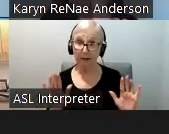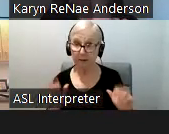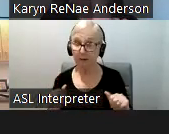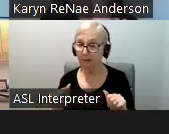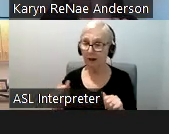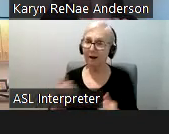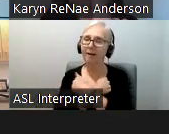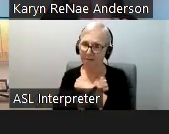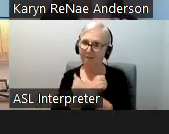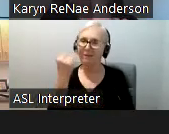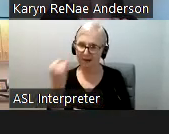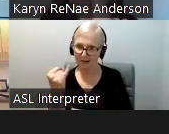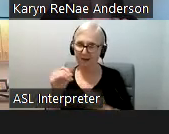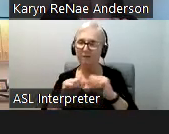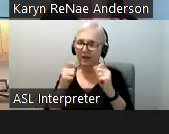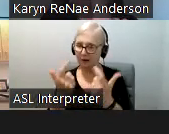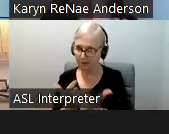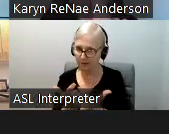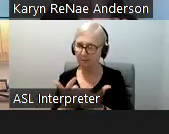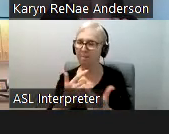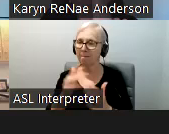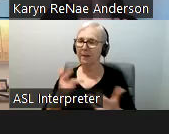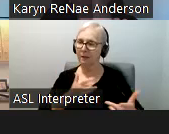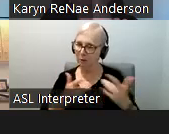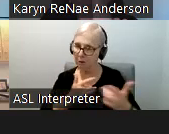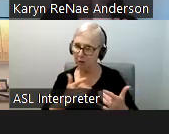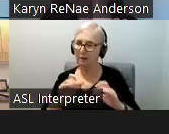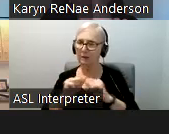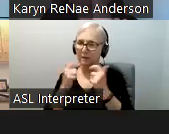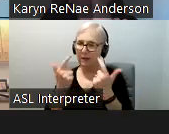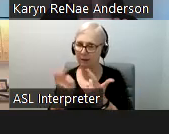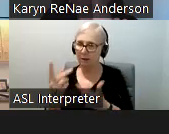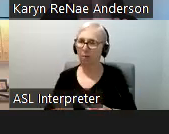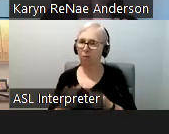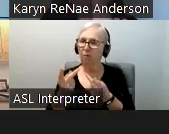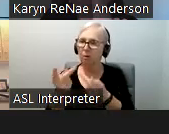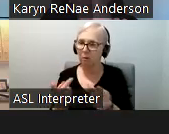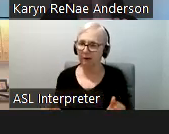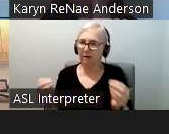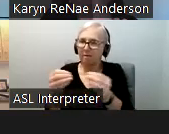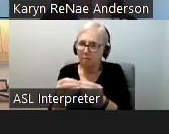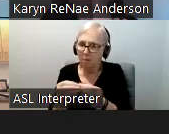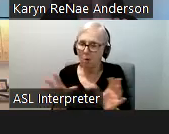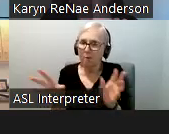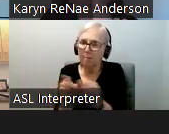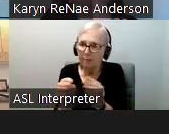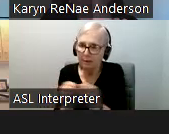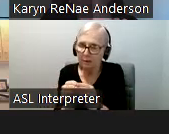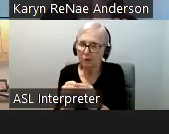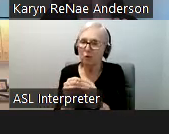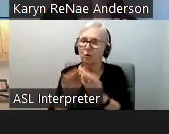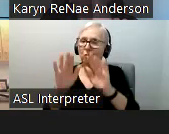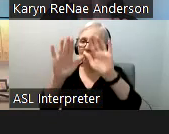I love the idea of the council. My concern is that council had proposed that we had more meetings so that we could do greater work for